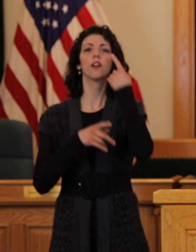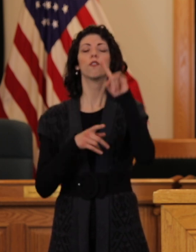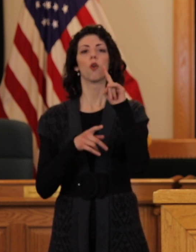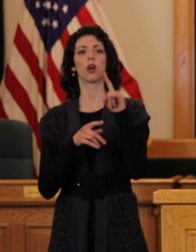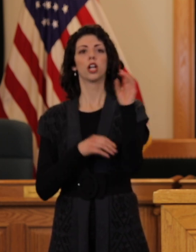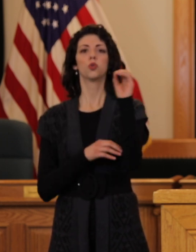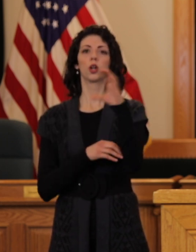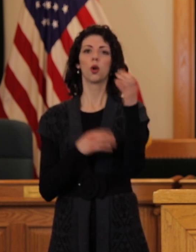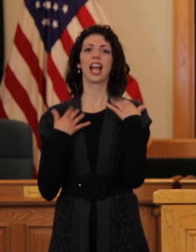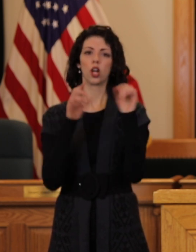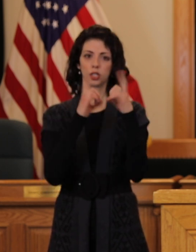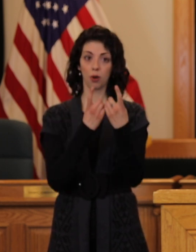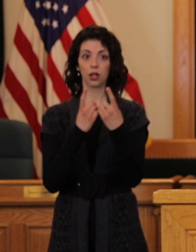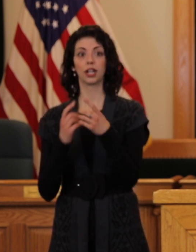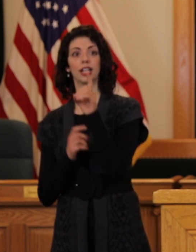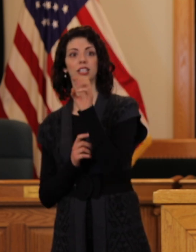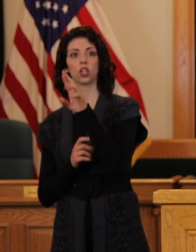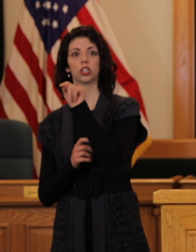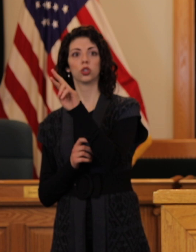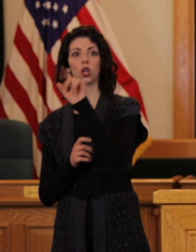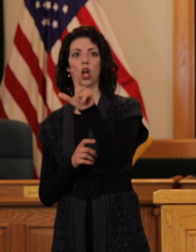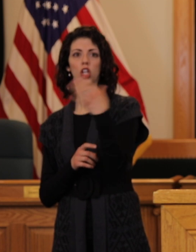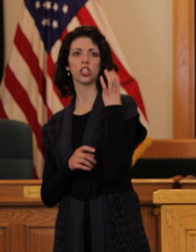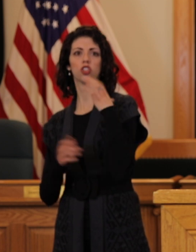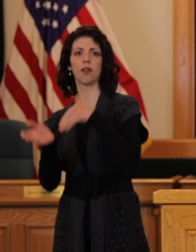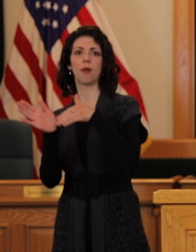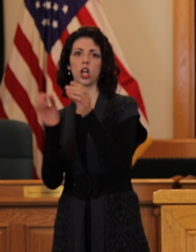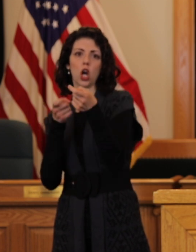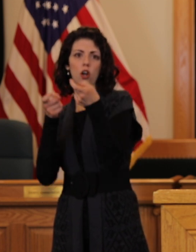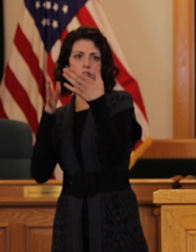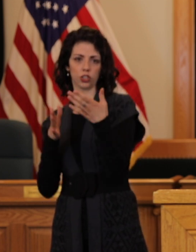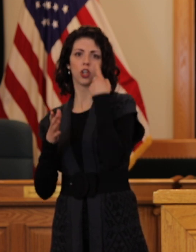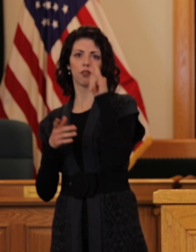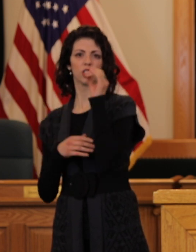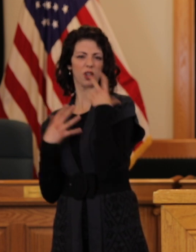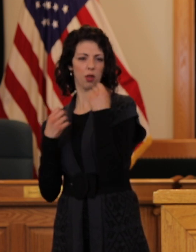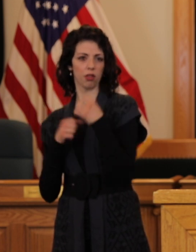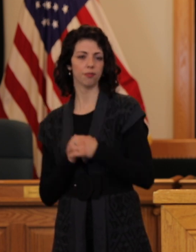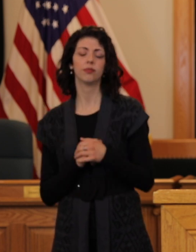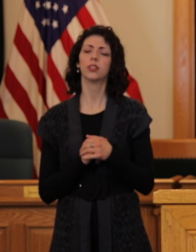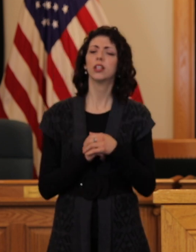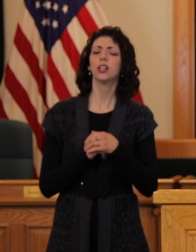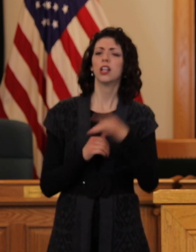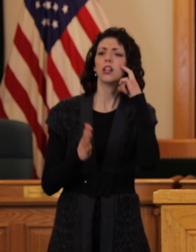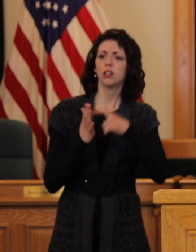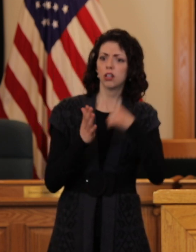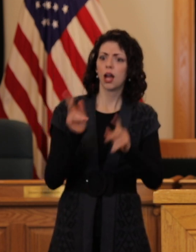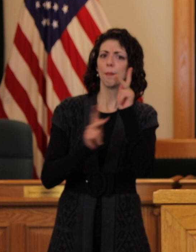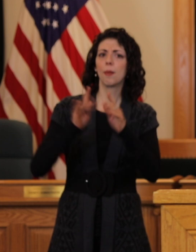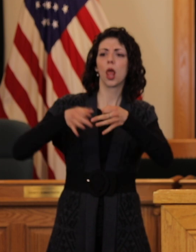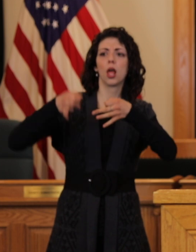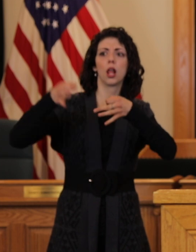and Dr. Tull is the Chief Medical Officer for Oswego Health. We're concerned that people are putting off seeking medical care because they are